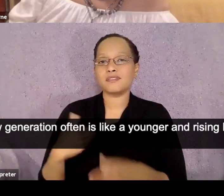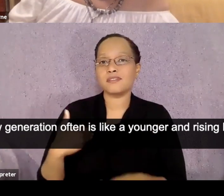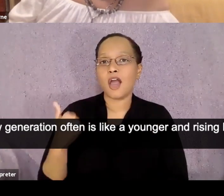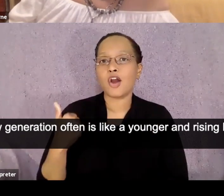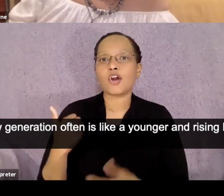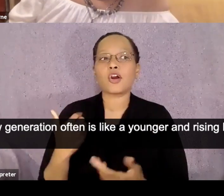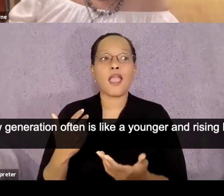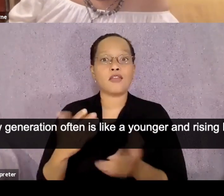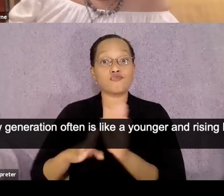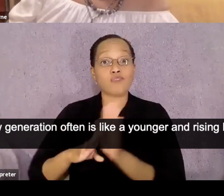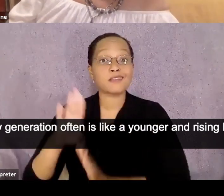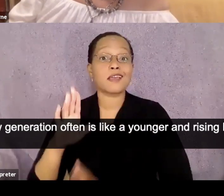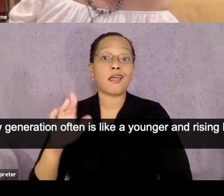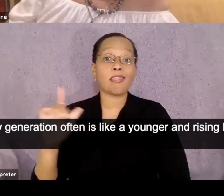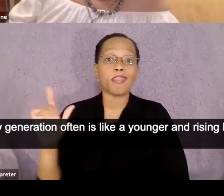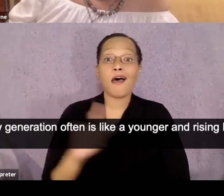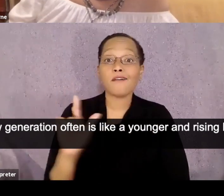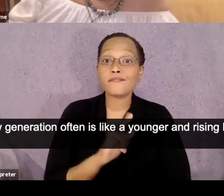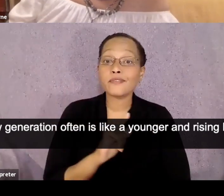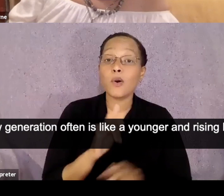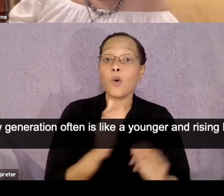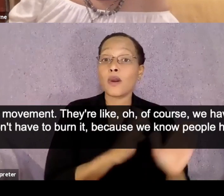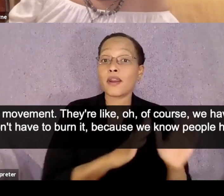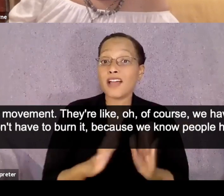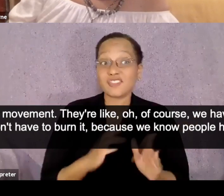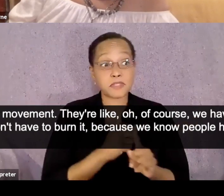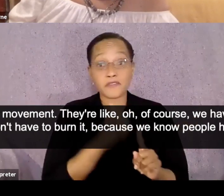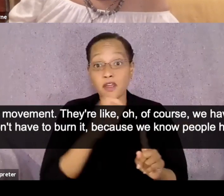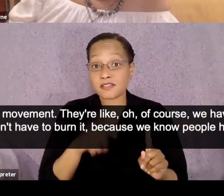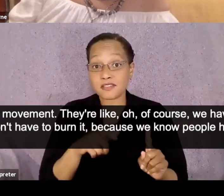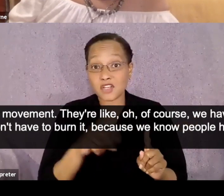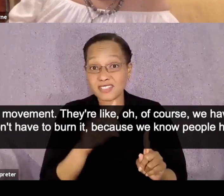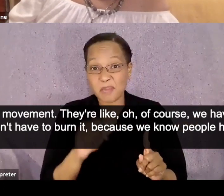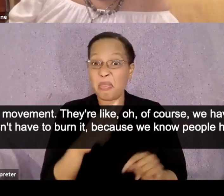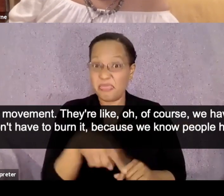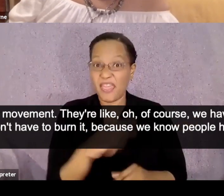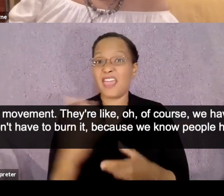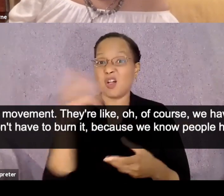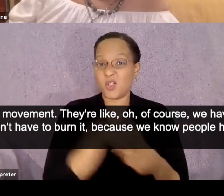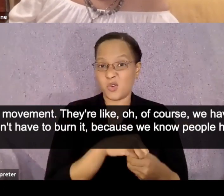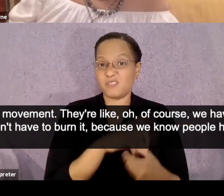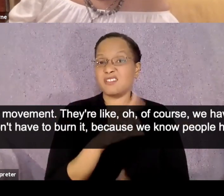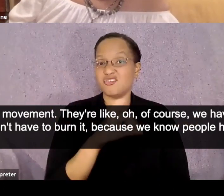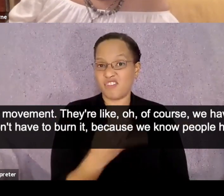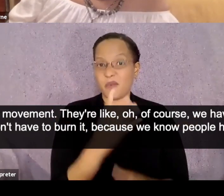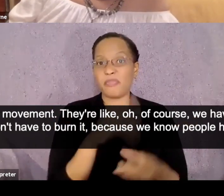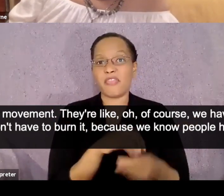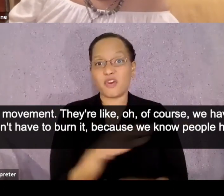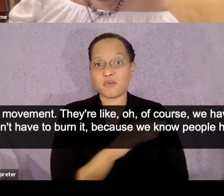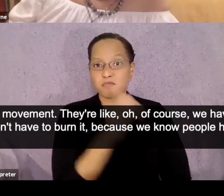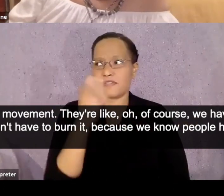rising leftist organizers who are not necessarily disabled. They put the D in their movement. They're like, oh, of course we have